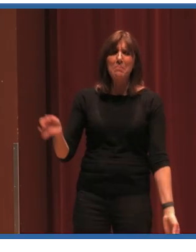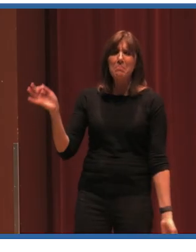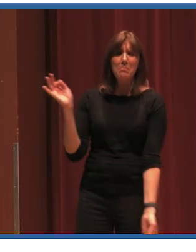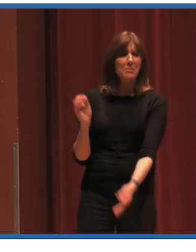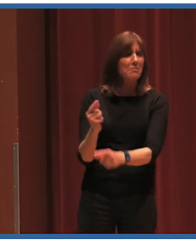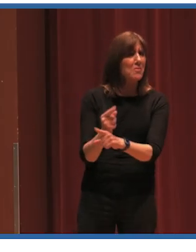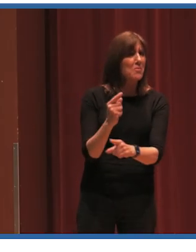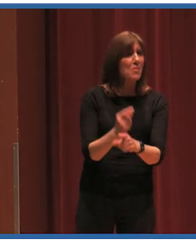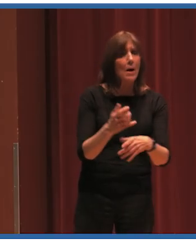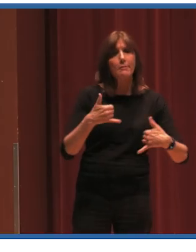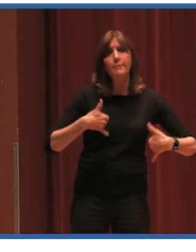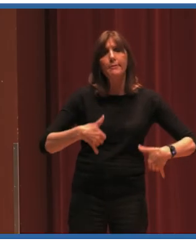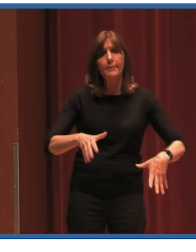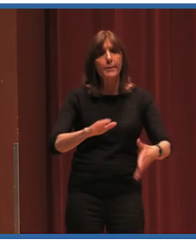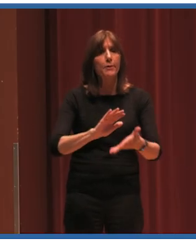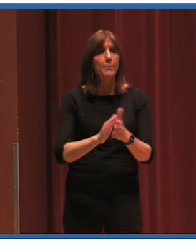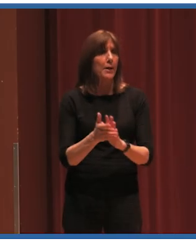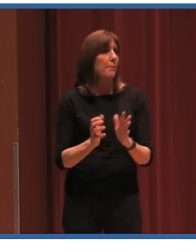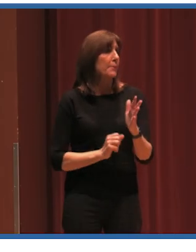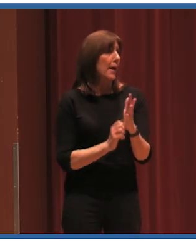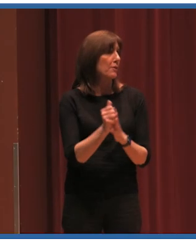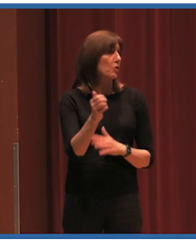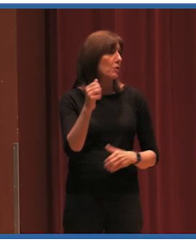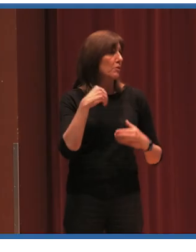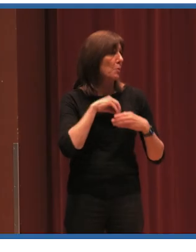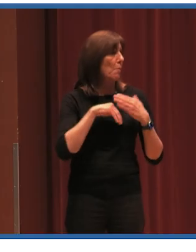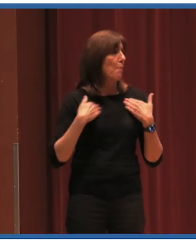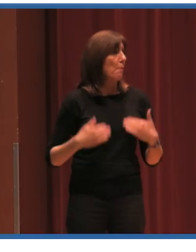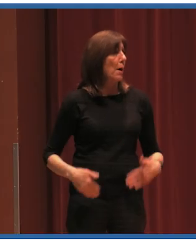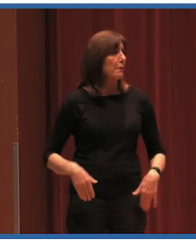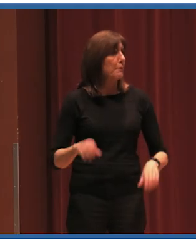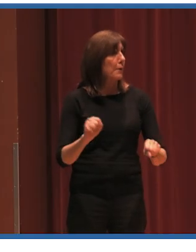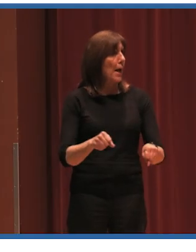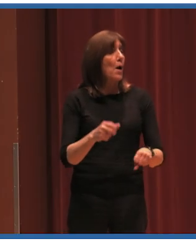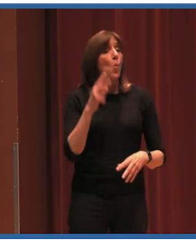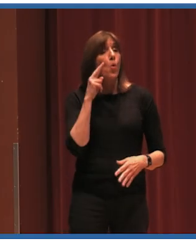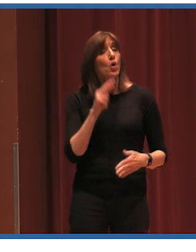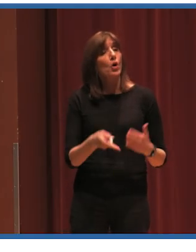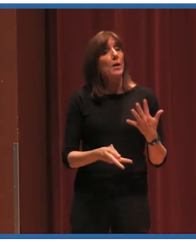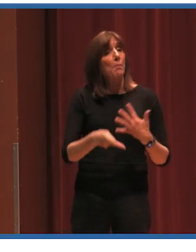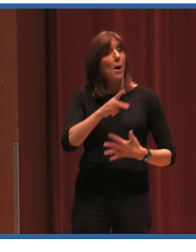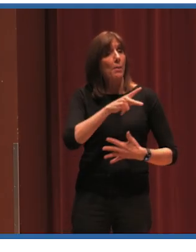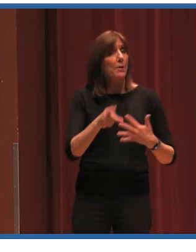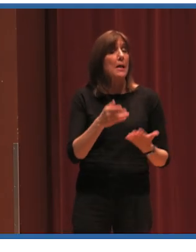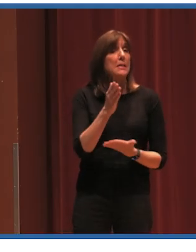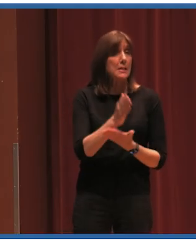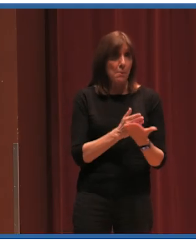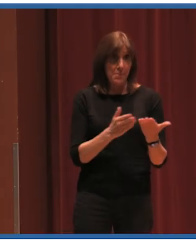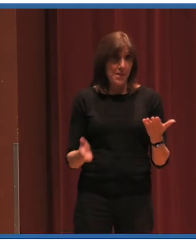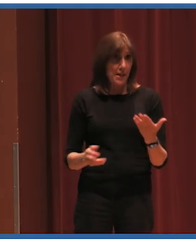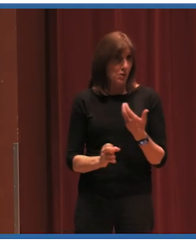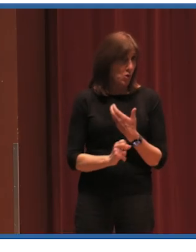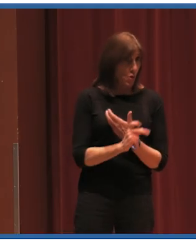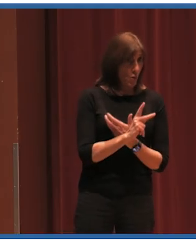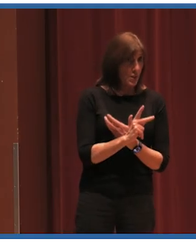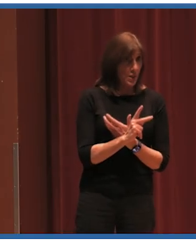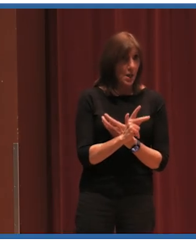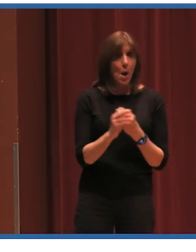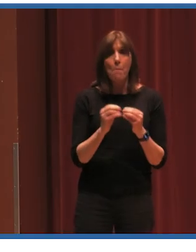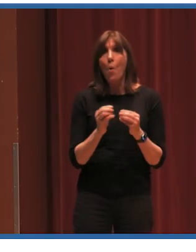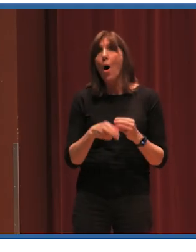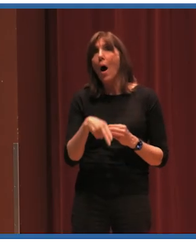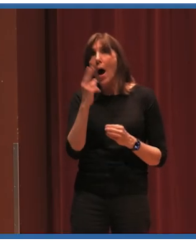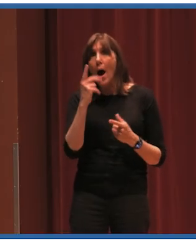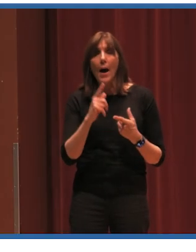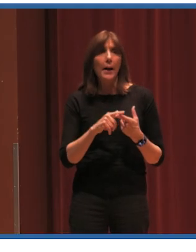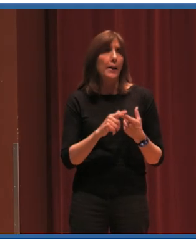of this. But we do know from looking at populations that certain risk factors are associated with higher rates and certain